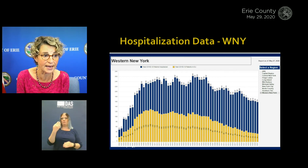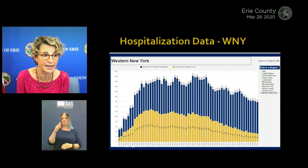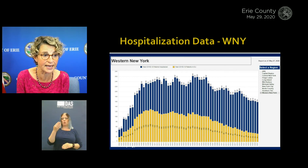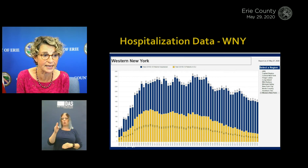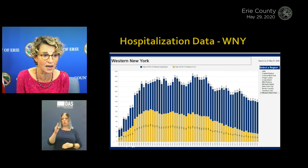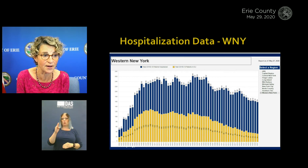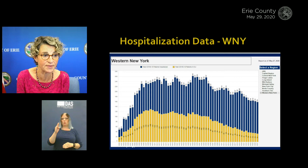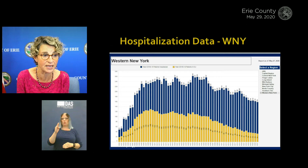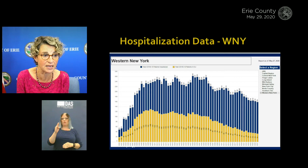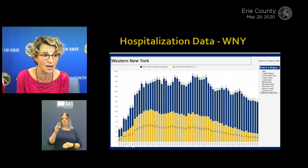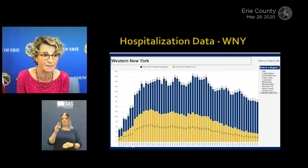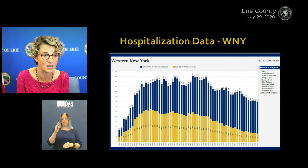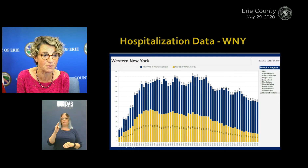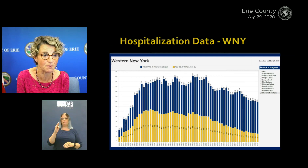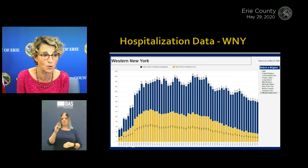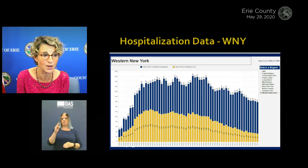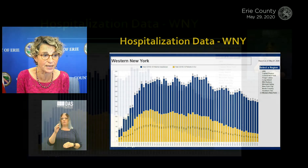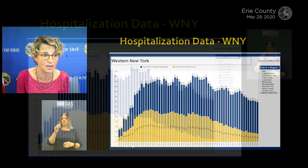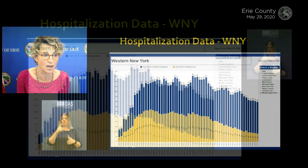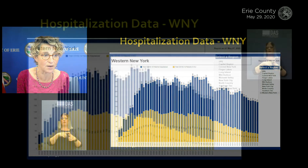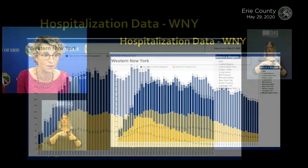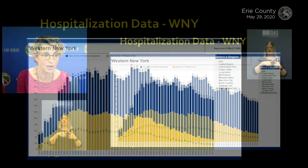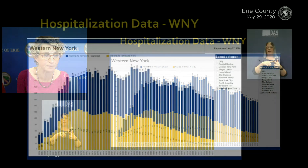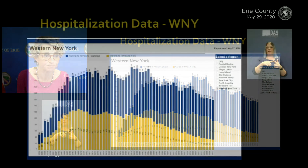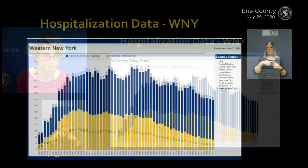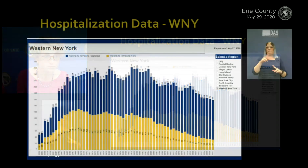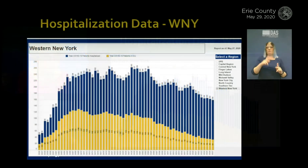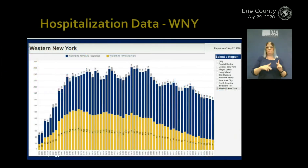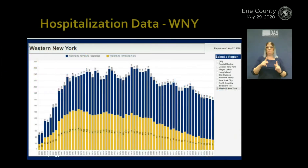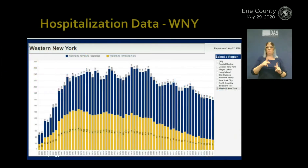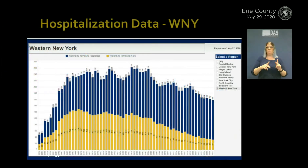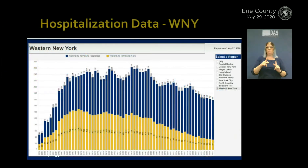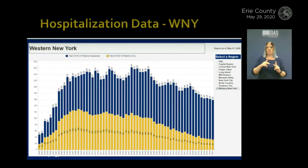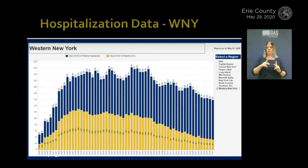blue, and then of the people that are